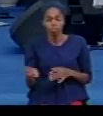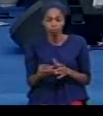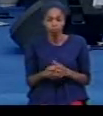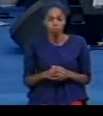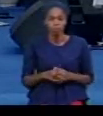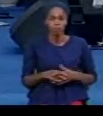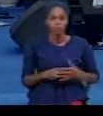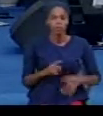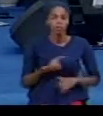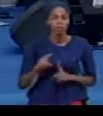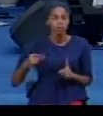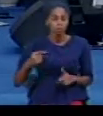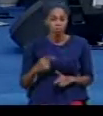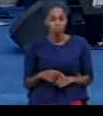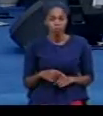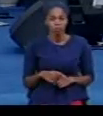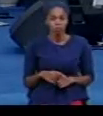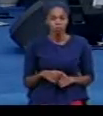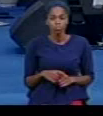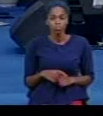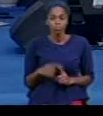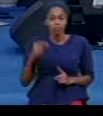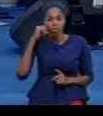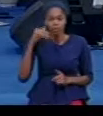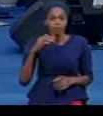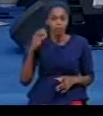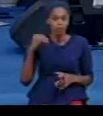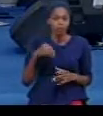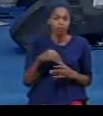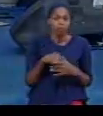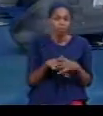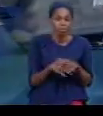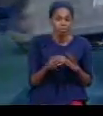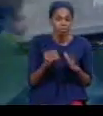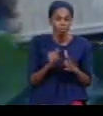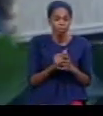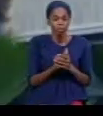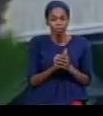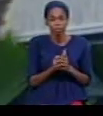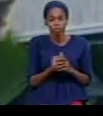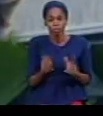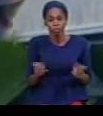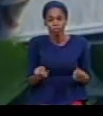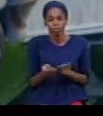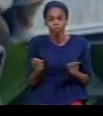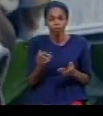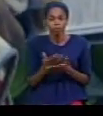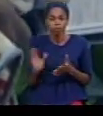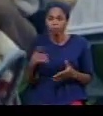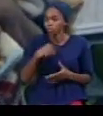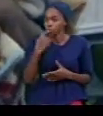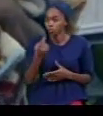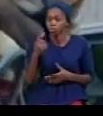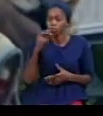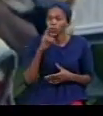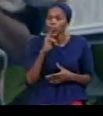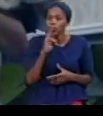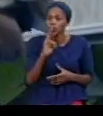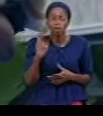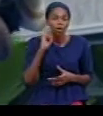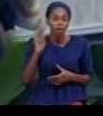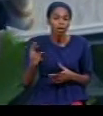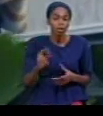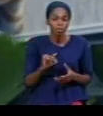So when I entered the arena, something in me just told me that you would have taken a photograph of this girl,